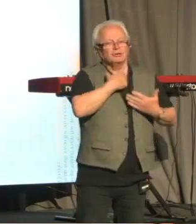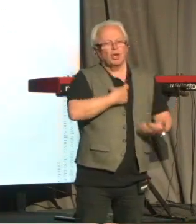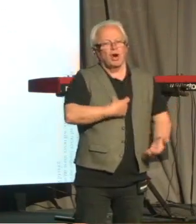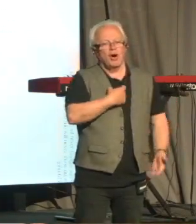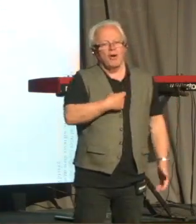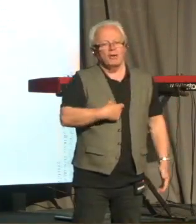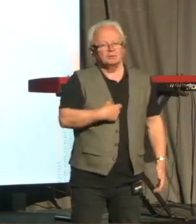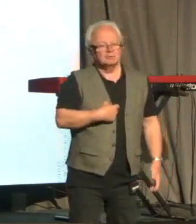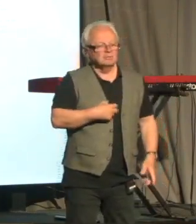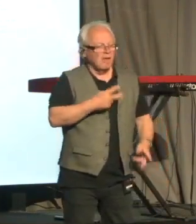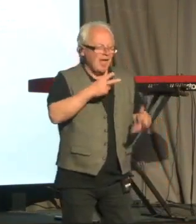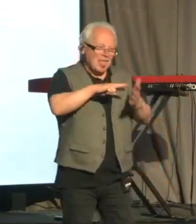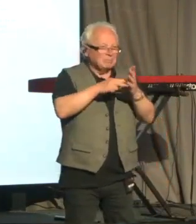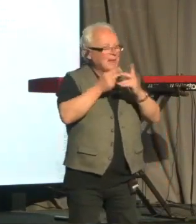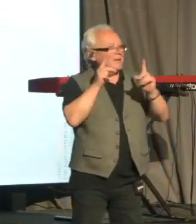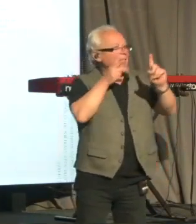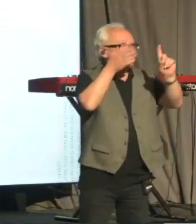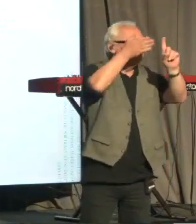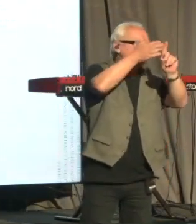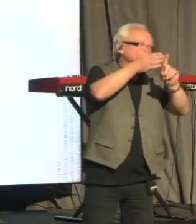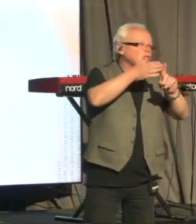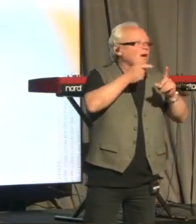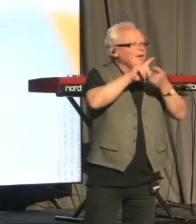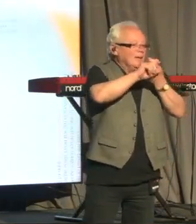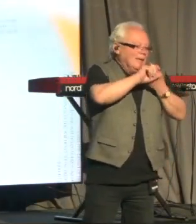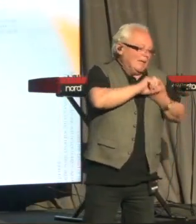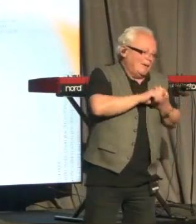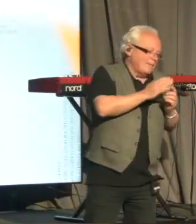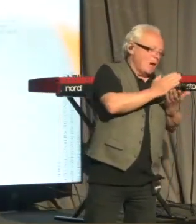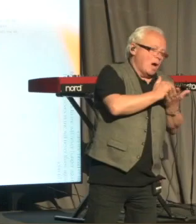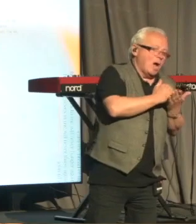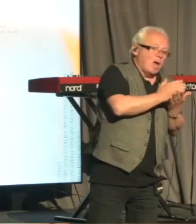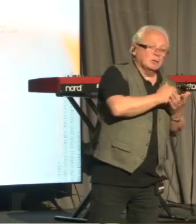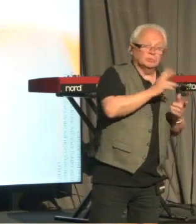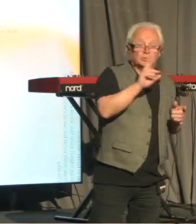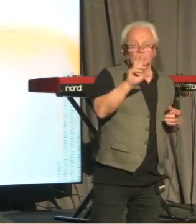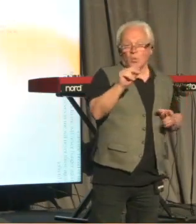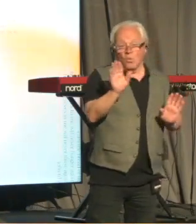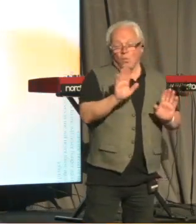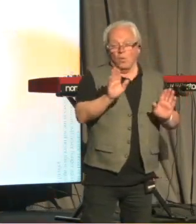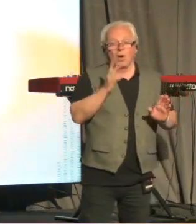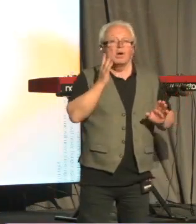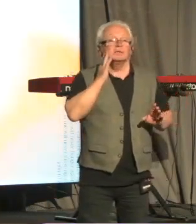going to look like, to have a plan. But you see, when they woke up the next morning,